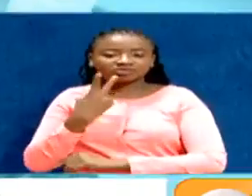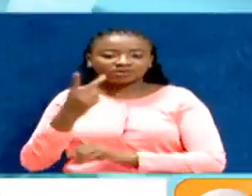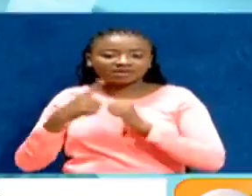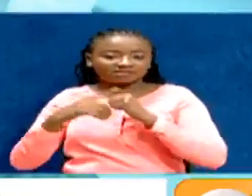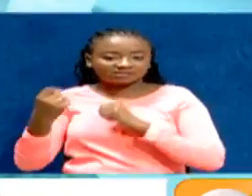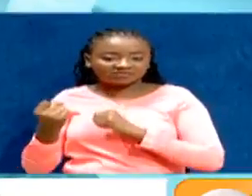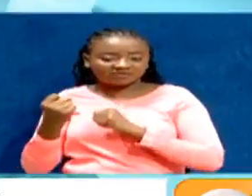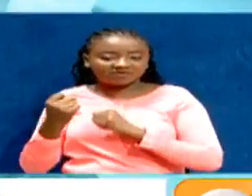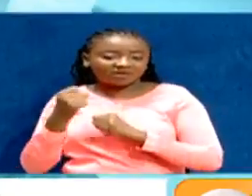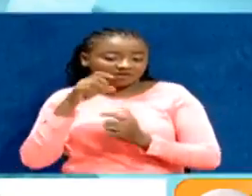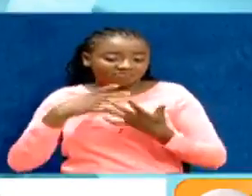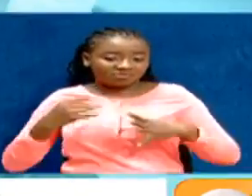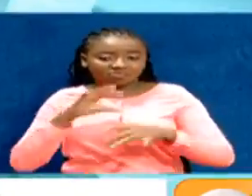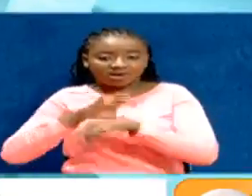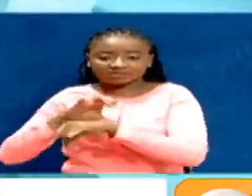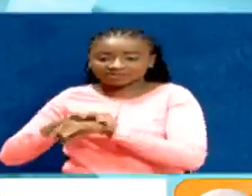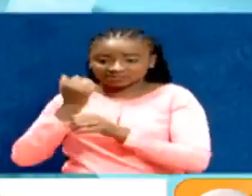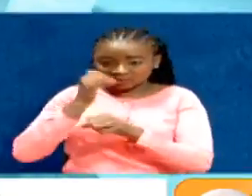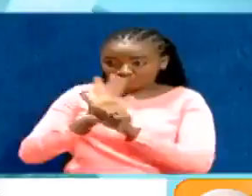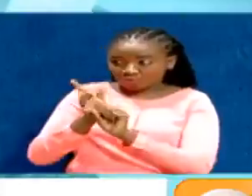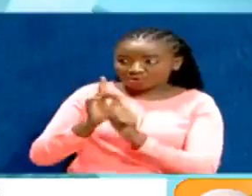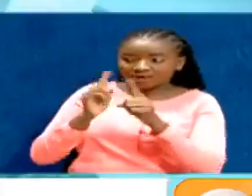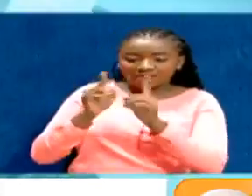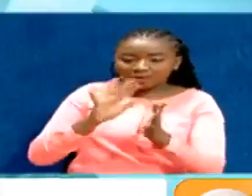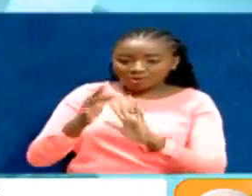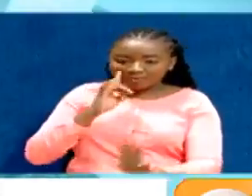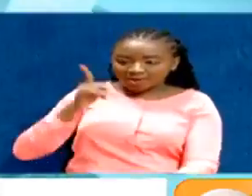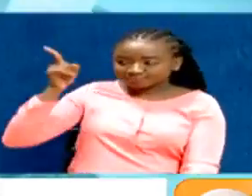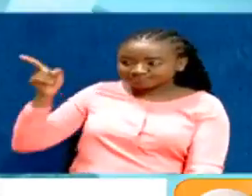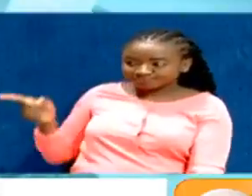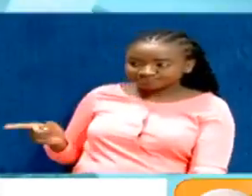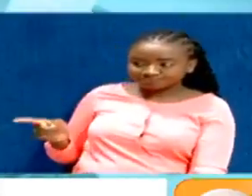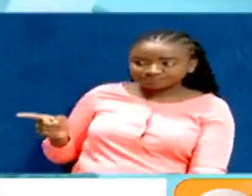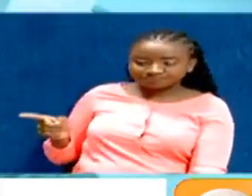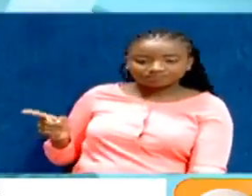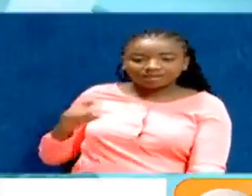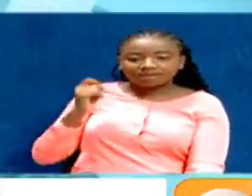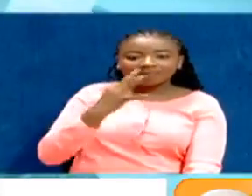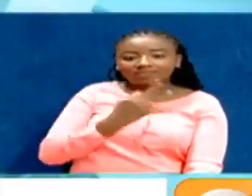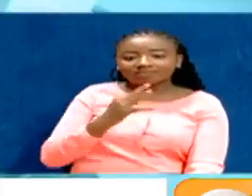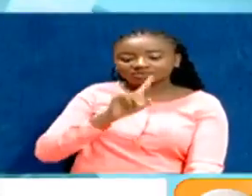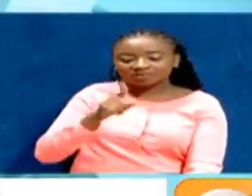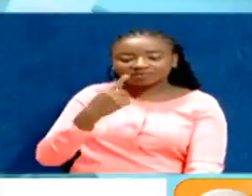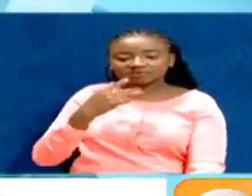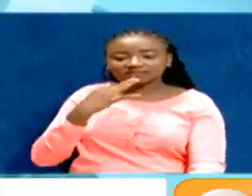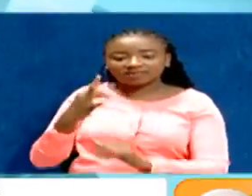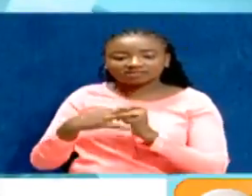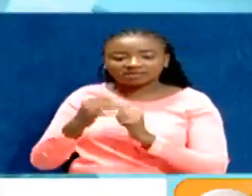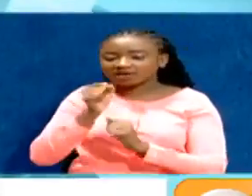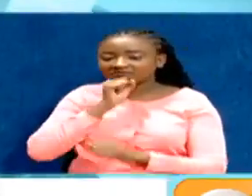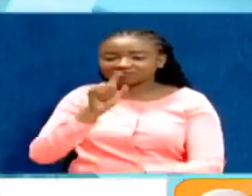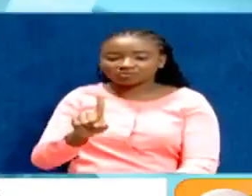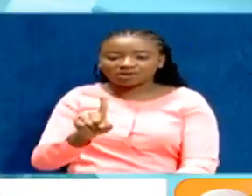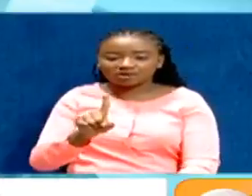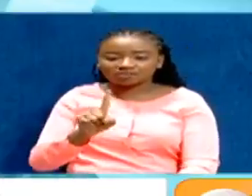been recorded, slightly lower than the cases reported in March, the highest number of cases being 1,851 on the 2nd